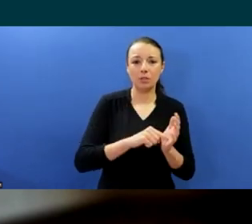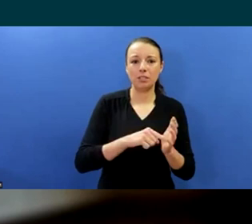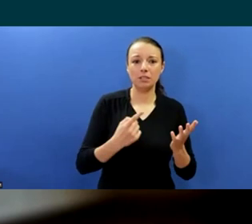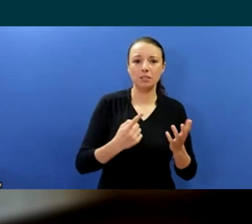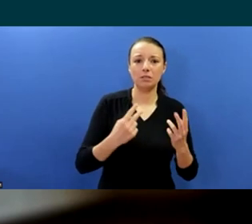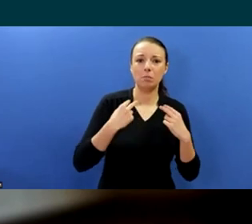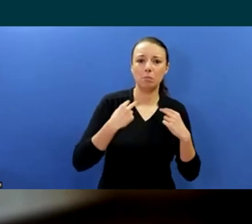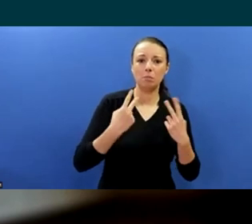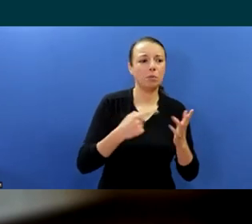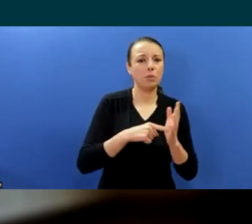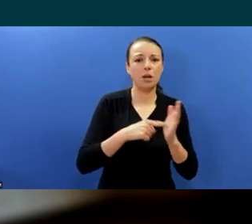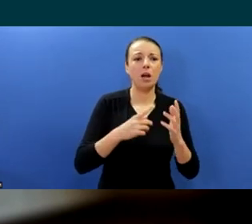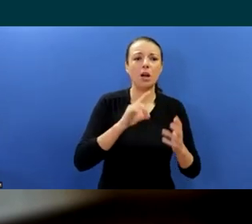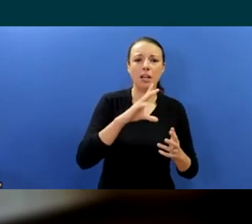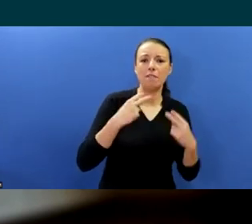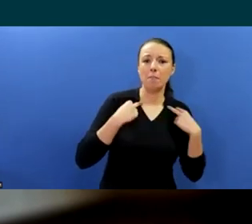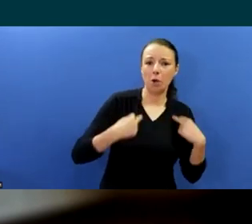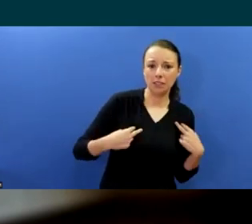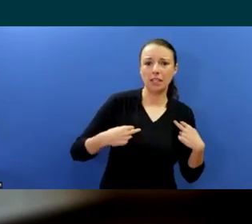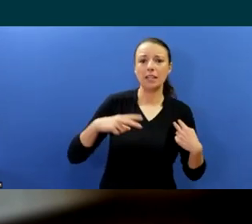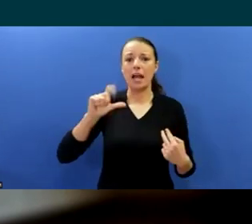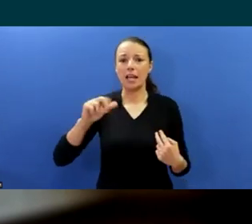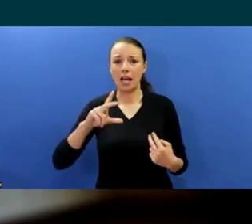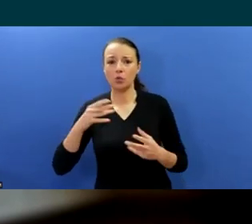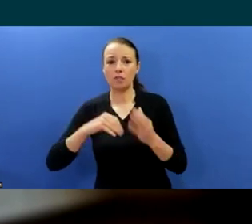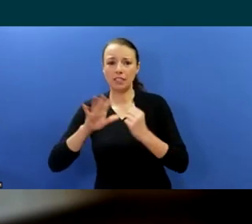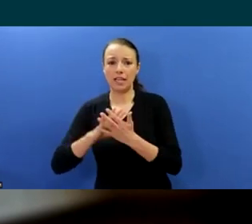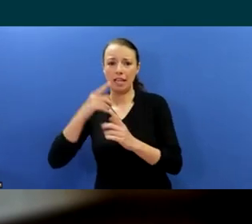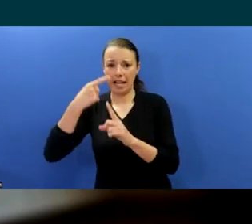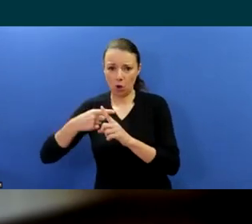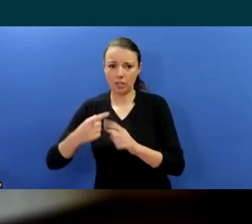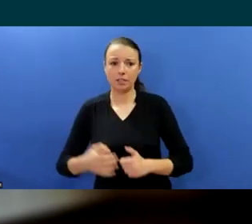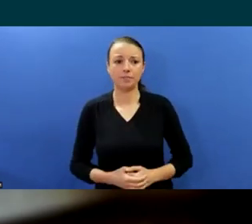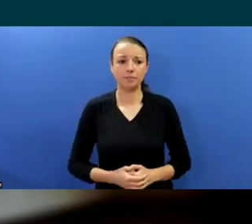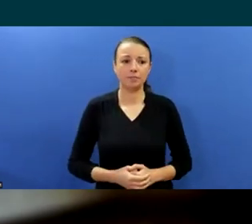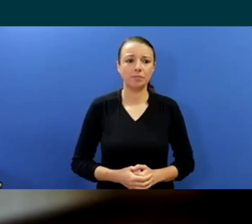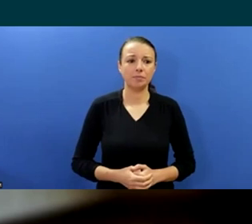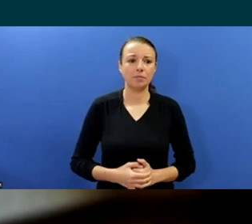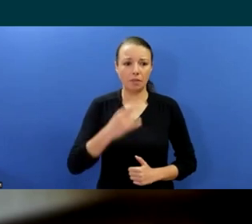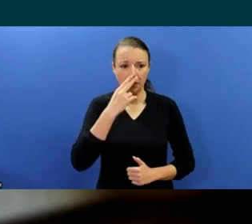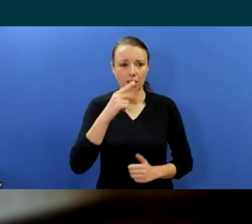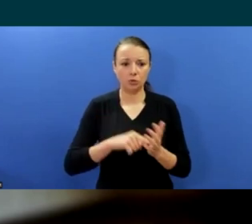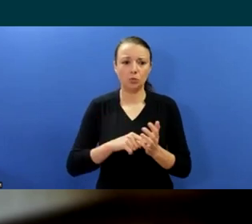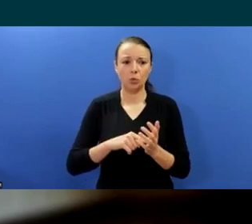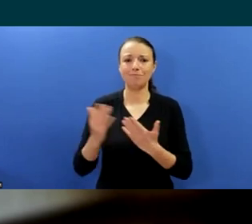small city. It's like 2.5 square kilometers. We're in a very dense city,